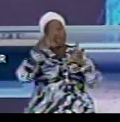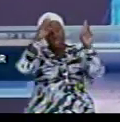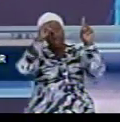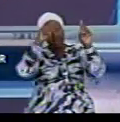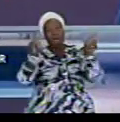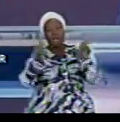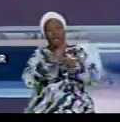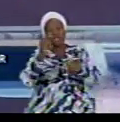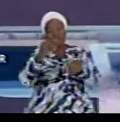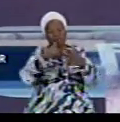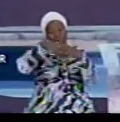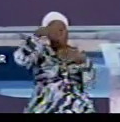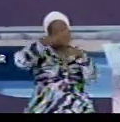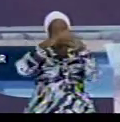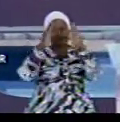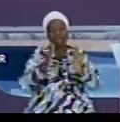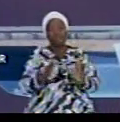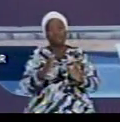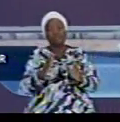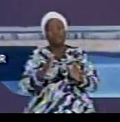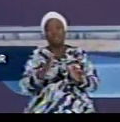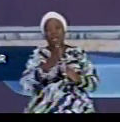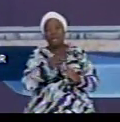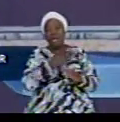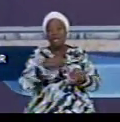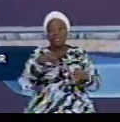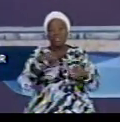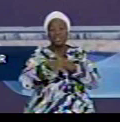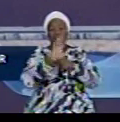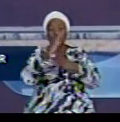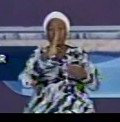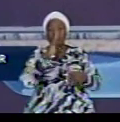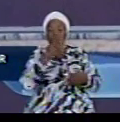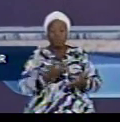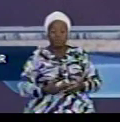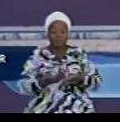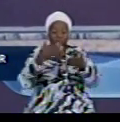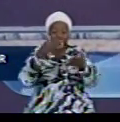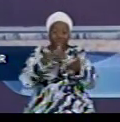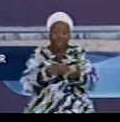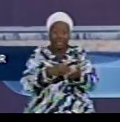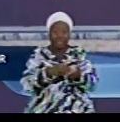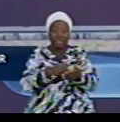the comforter. And in your being born again, it's